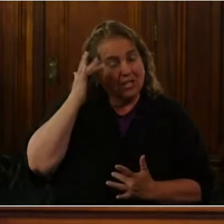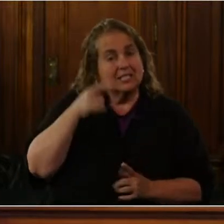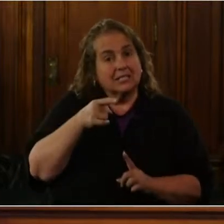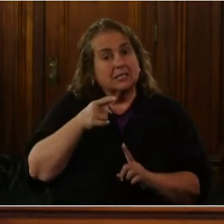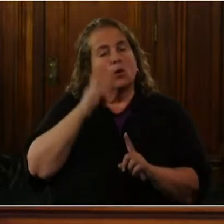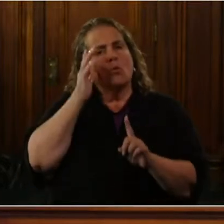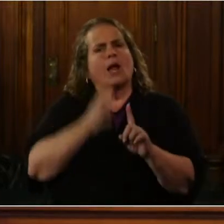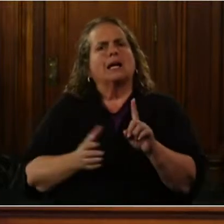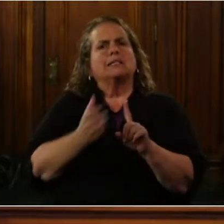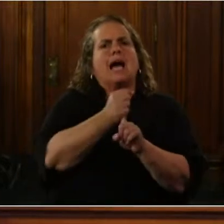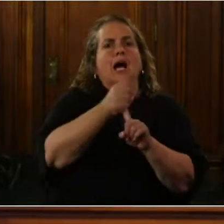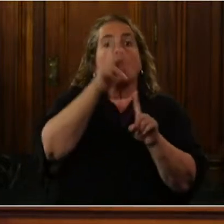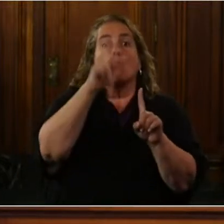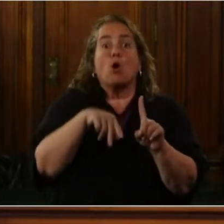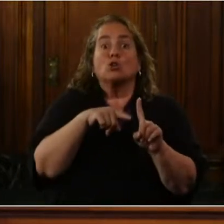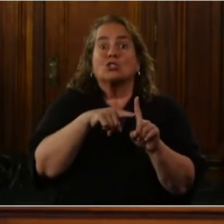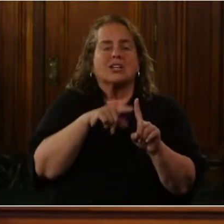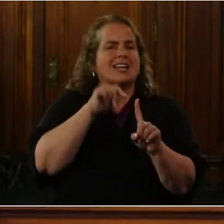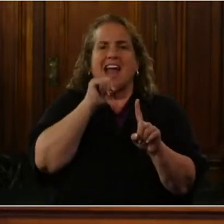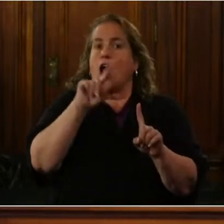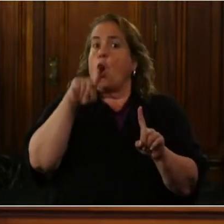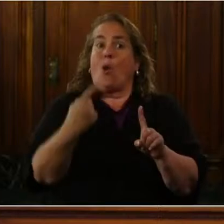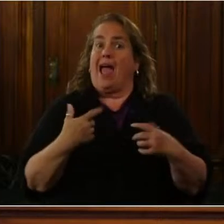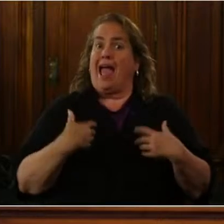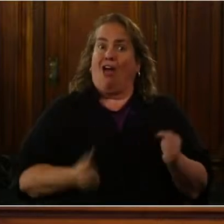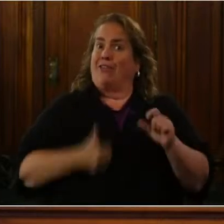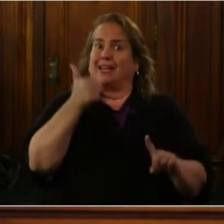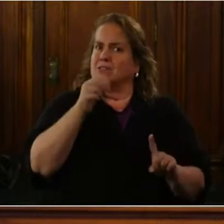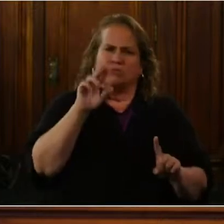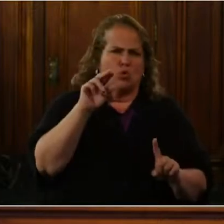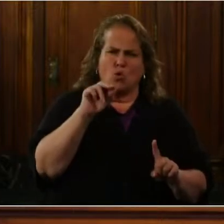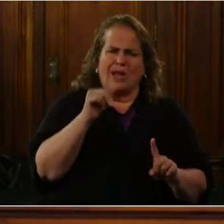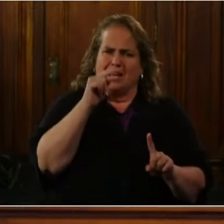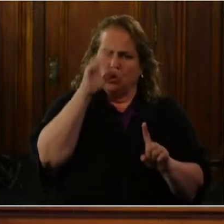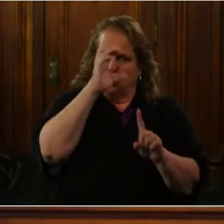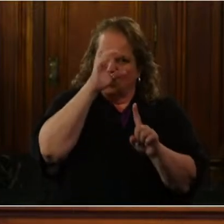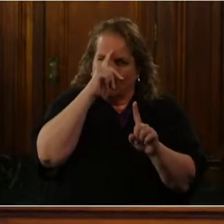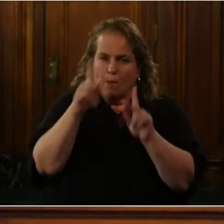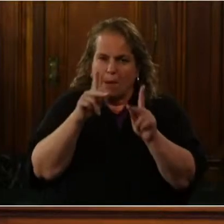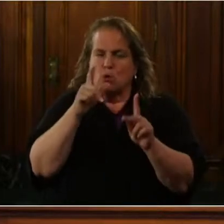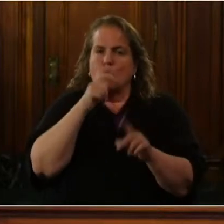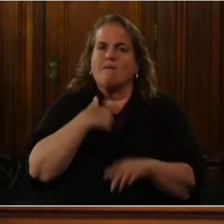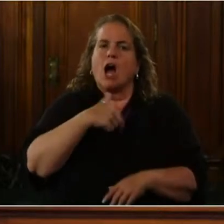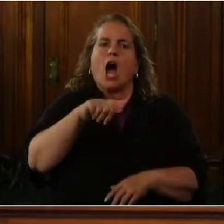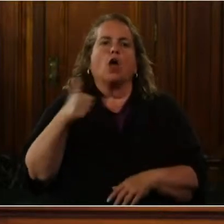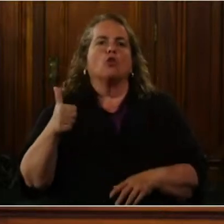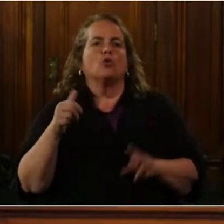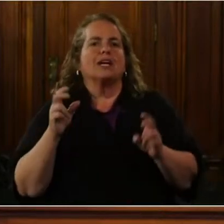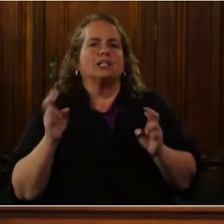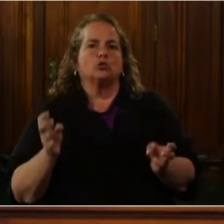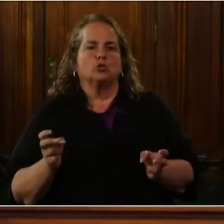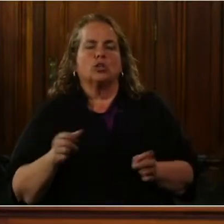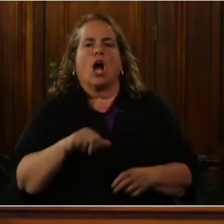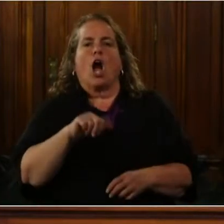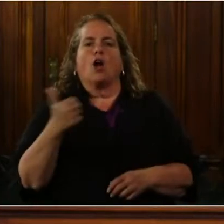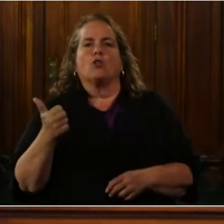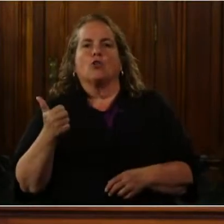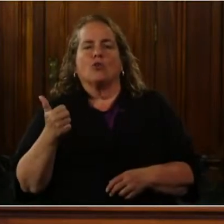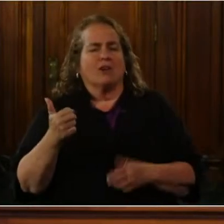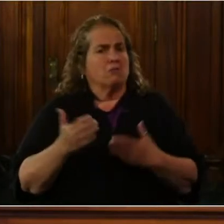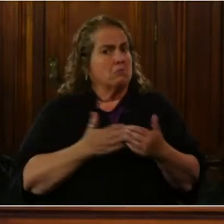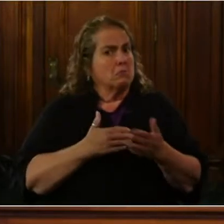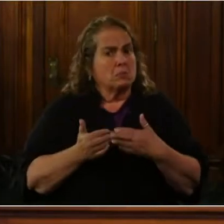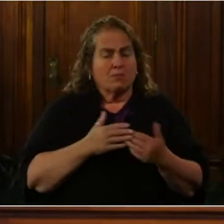few exceptions, the healthiest among us. It finds those that, with modern medicine, while they may be sick, they are still here with their